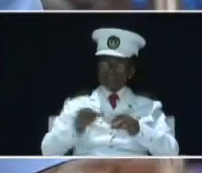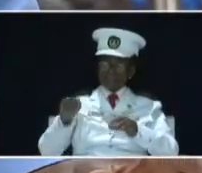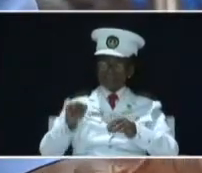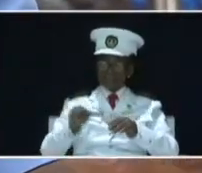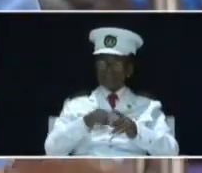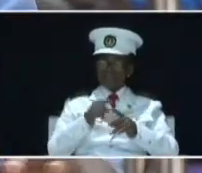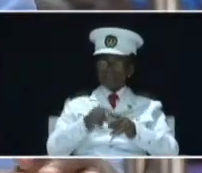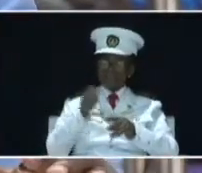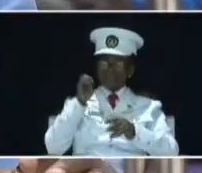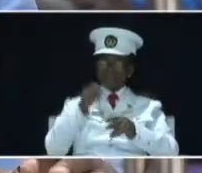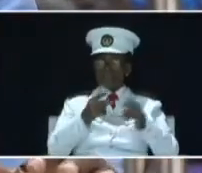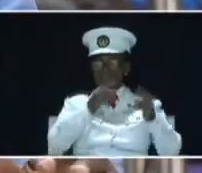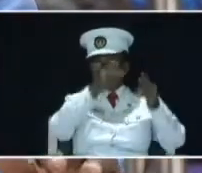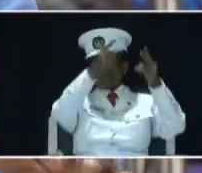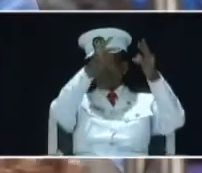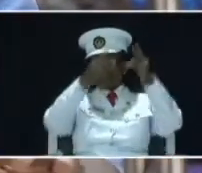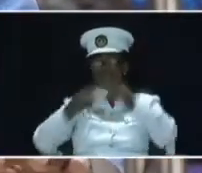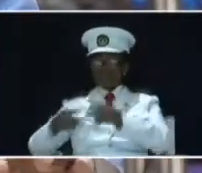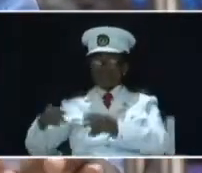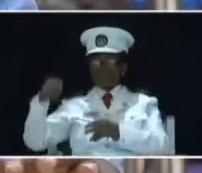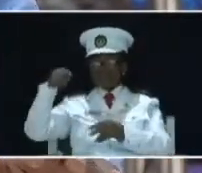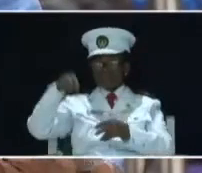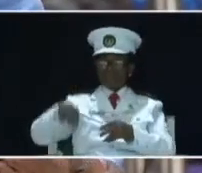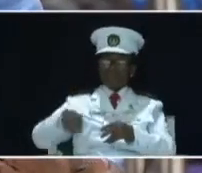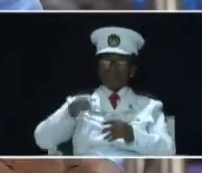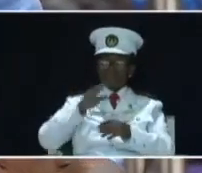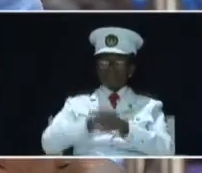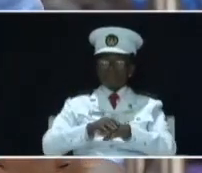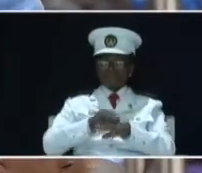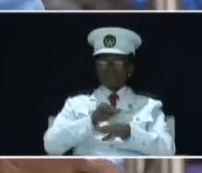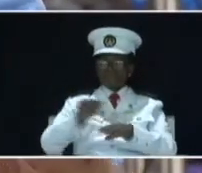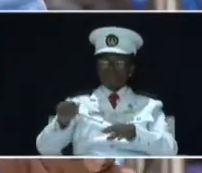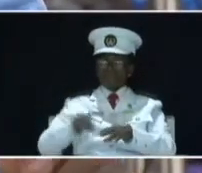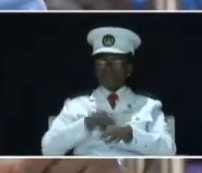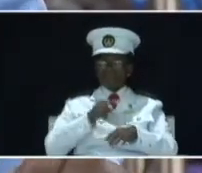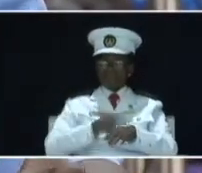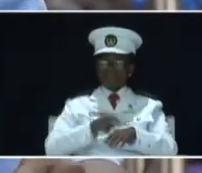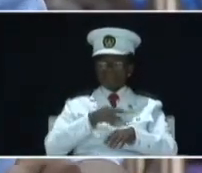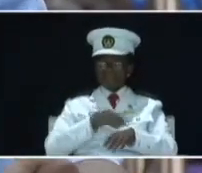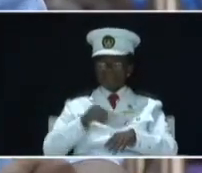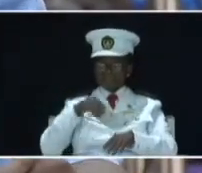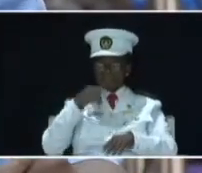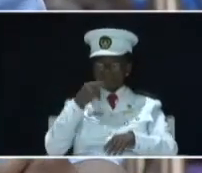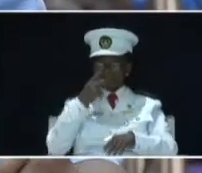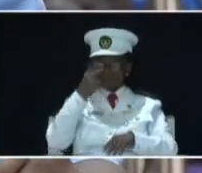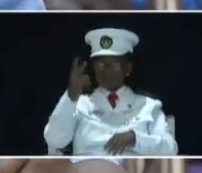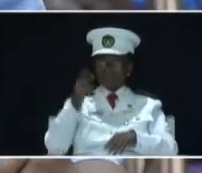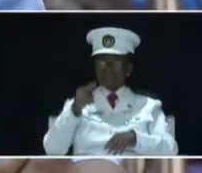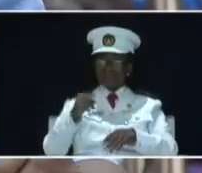when he looked down on the nation and he saw corruption